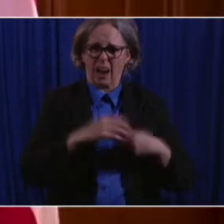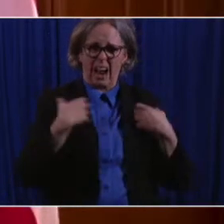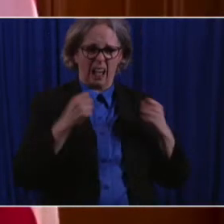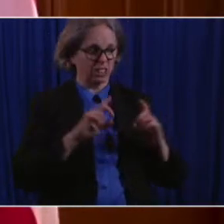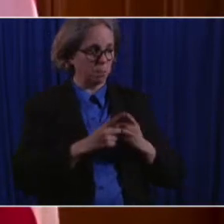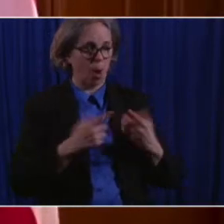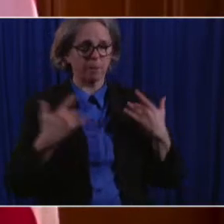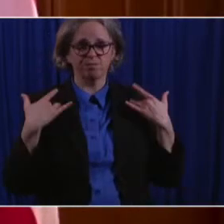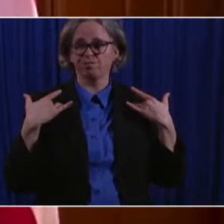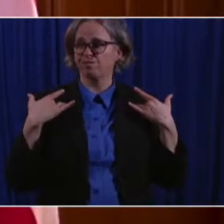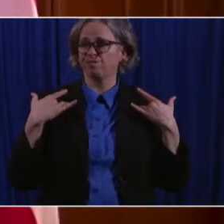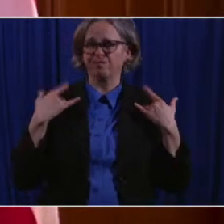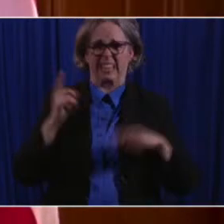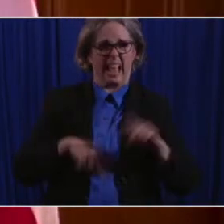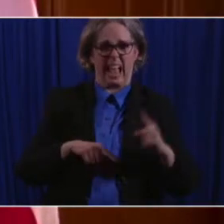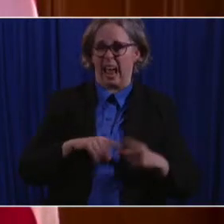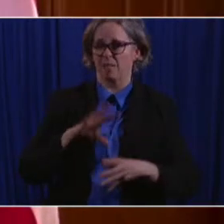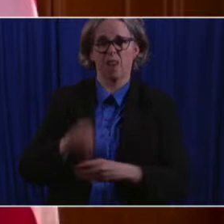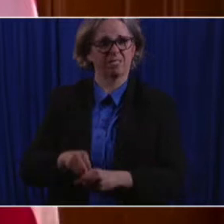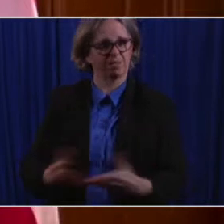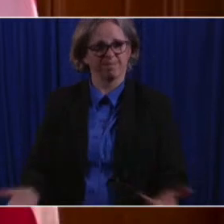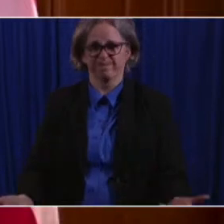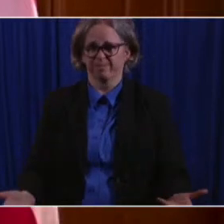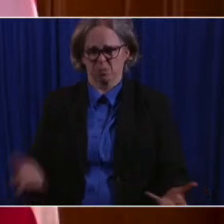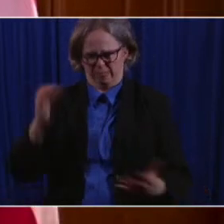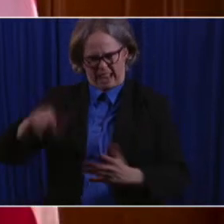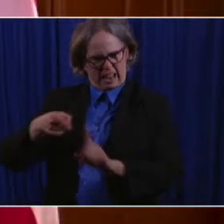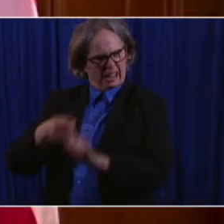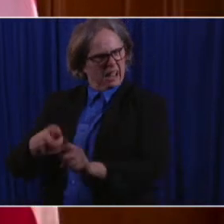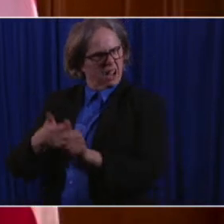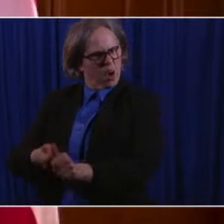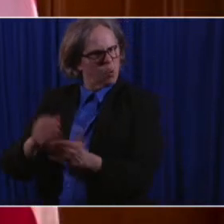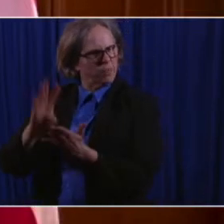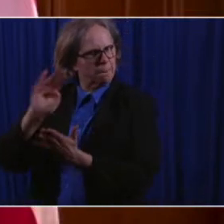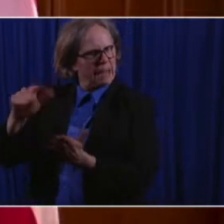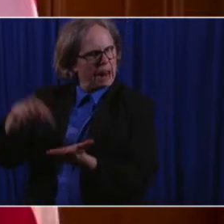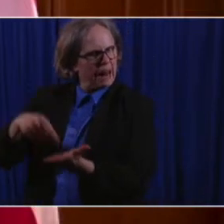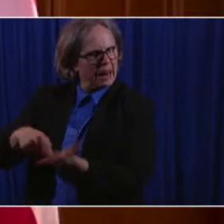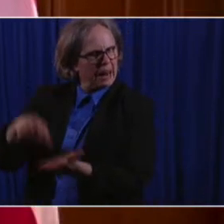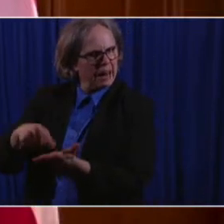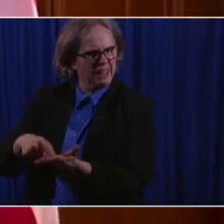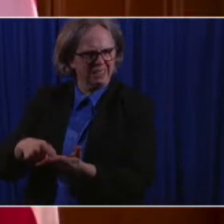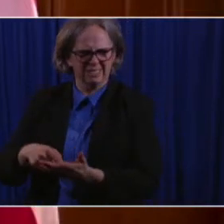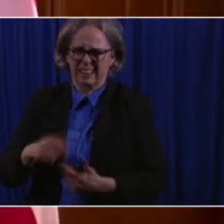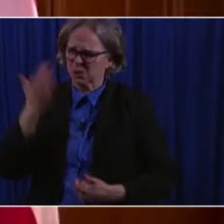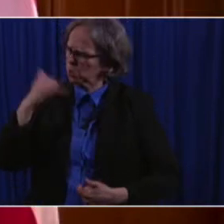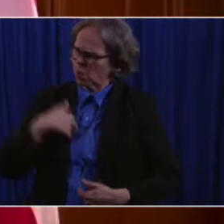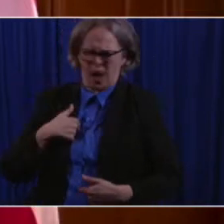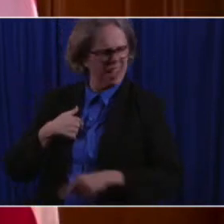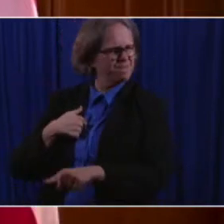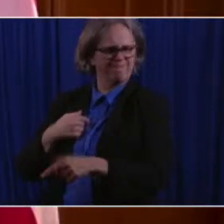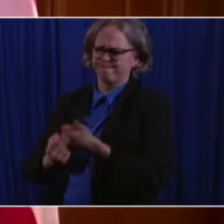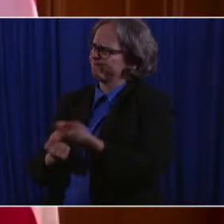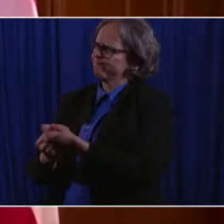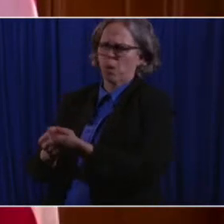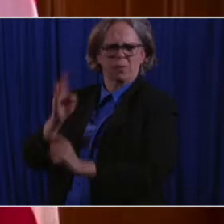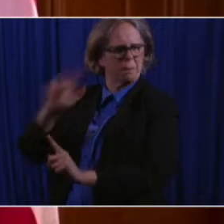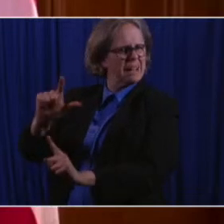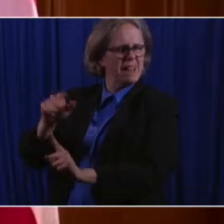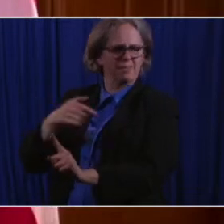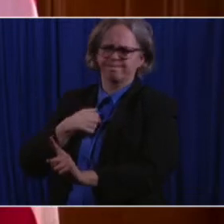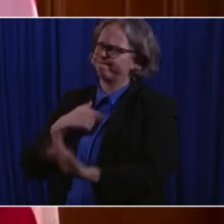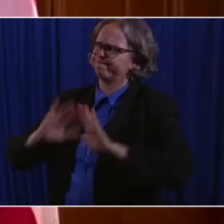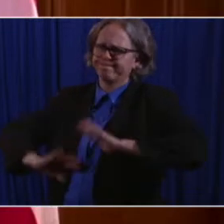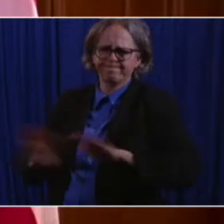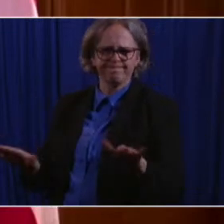my passion came from. I was happy to see that on the floor yesterday, there was at least